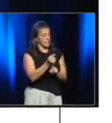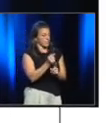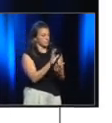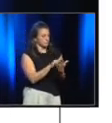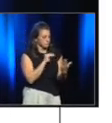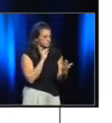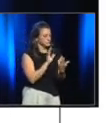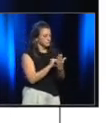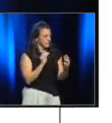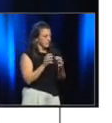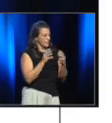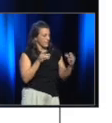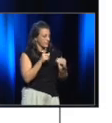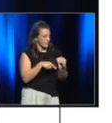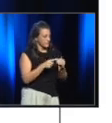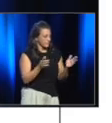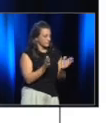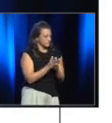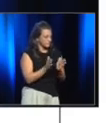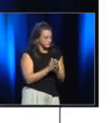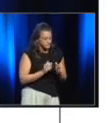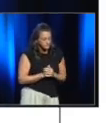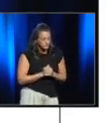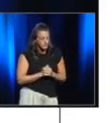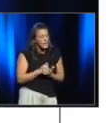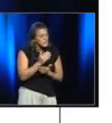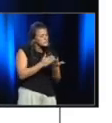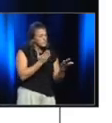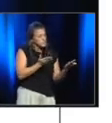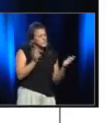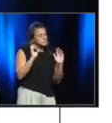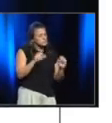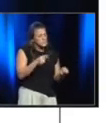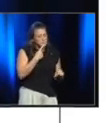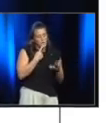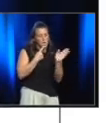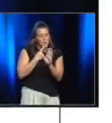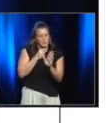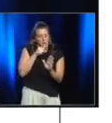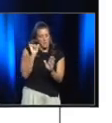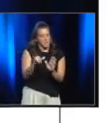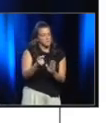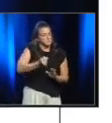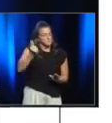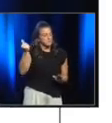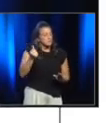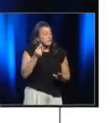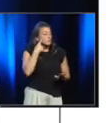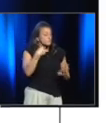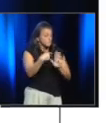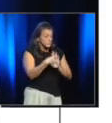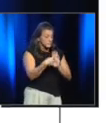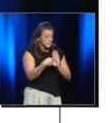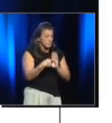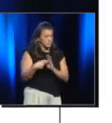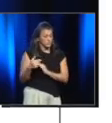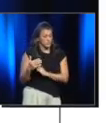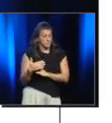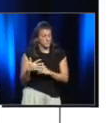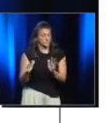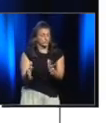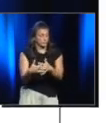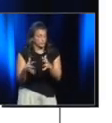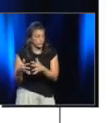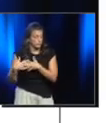guys. And we can rule some things out, and I think that's important. We can rule out fisheries interactions for a start, because